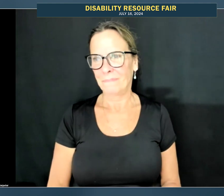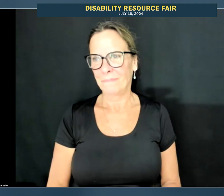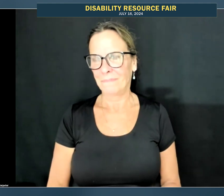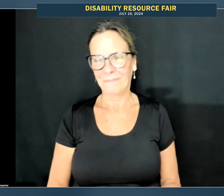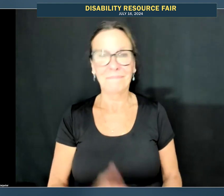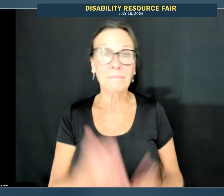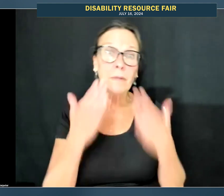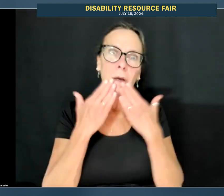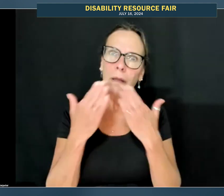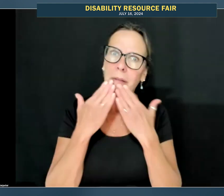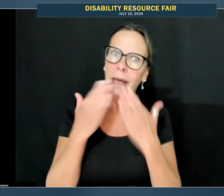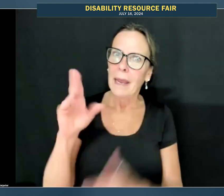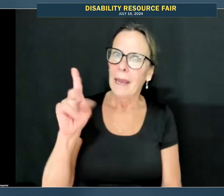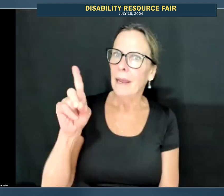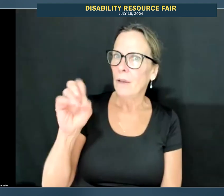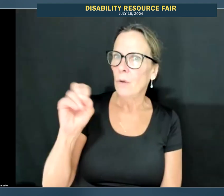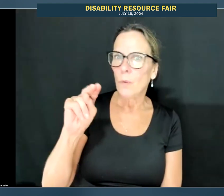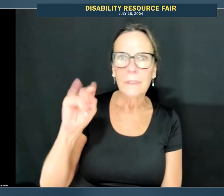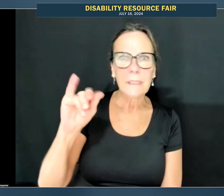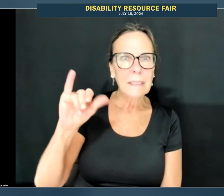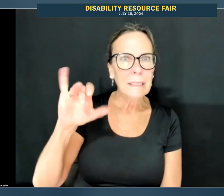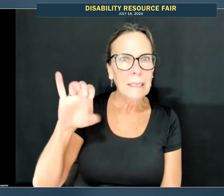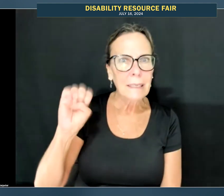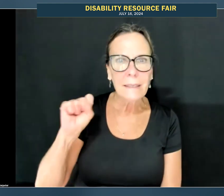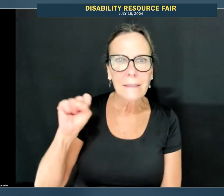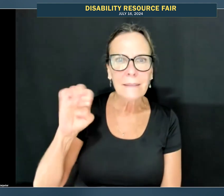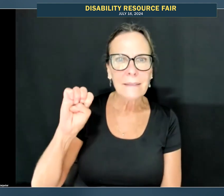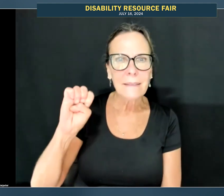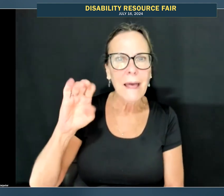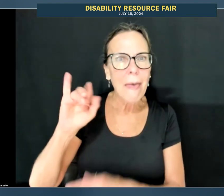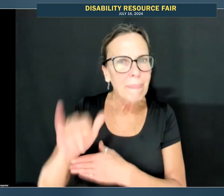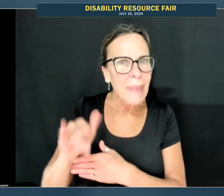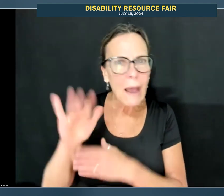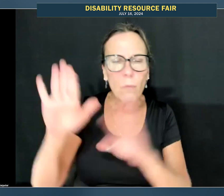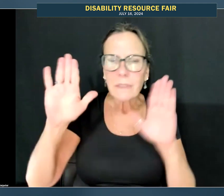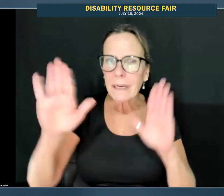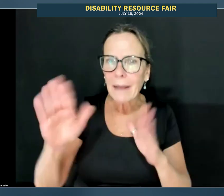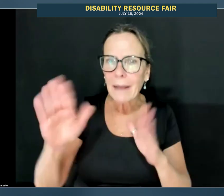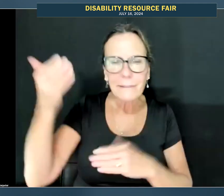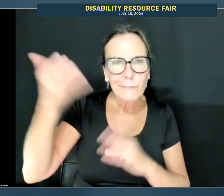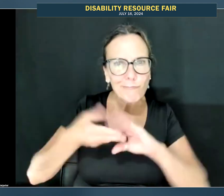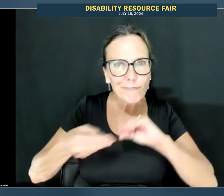Thank you very much, Denise. Excellent presentation. And coming up